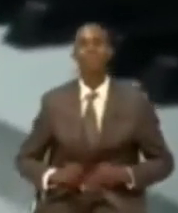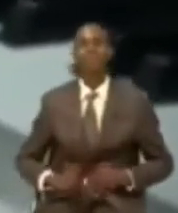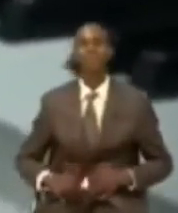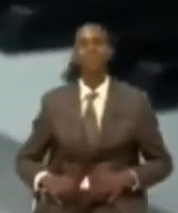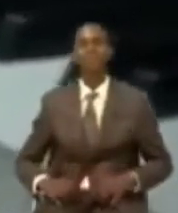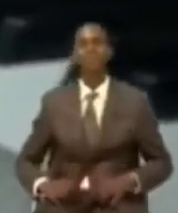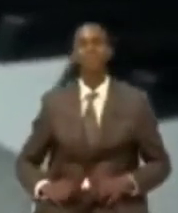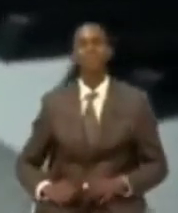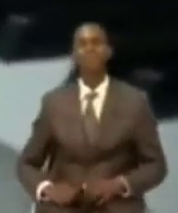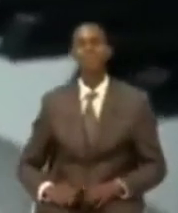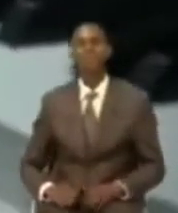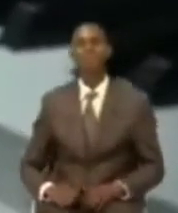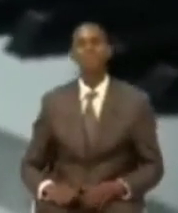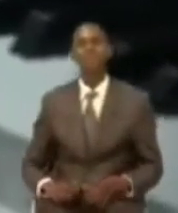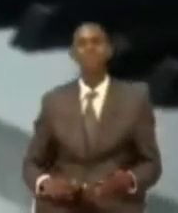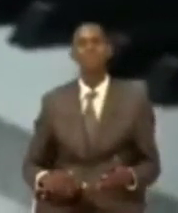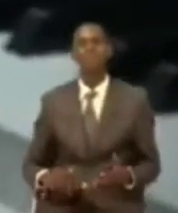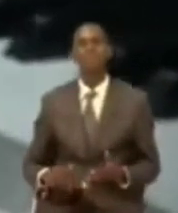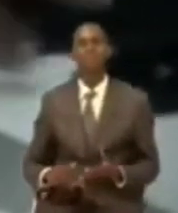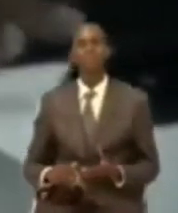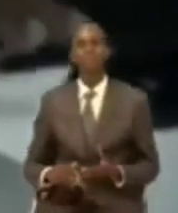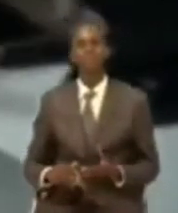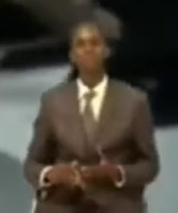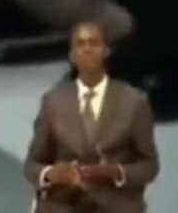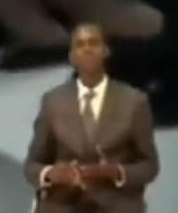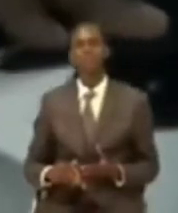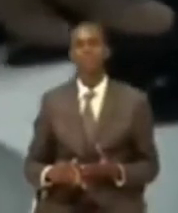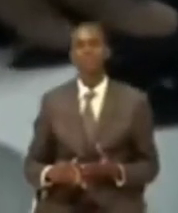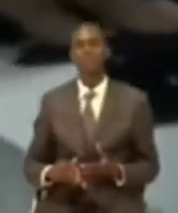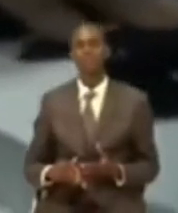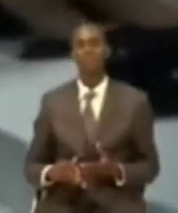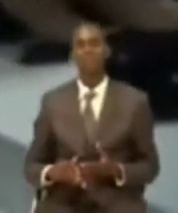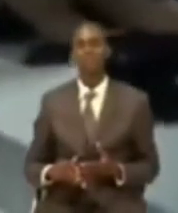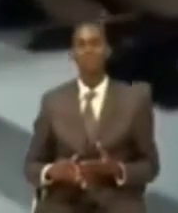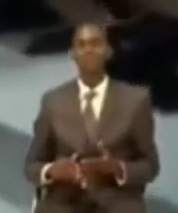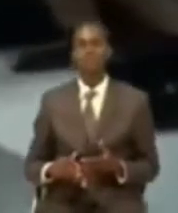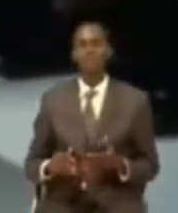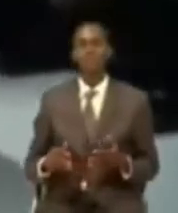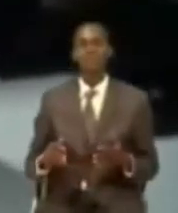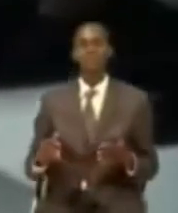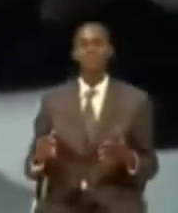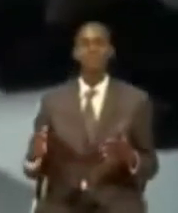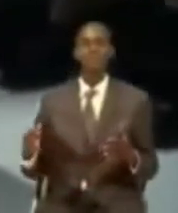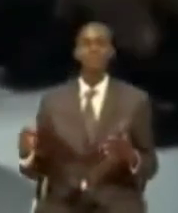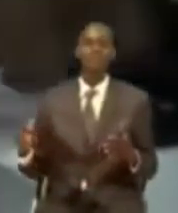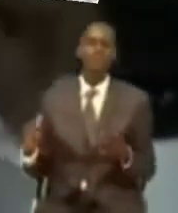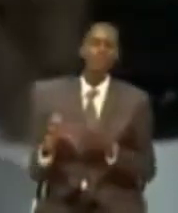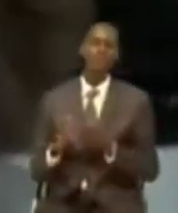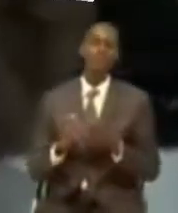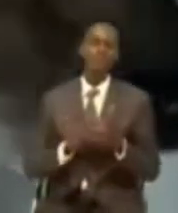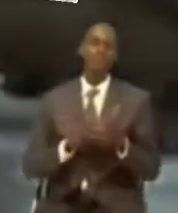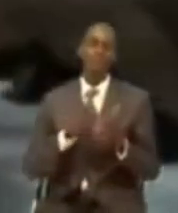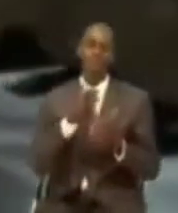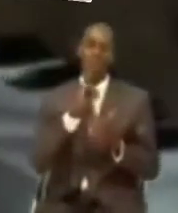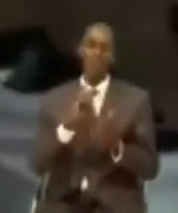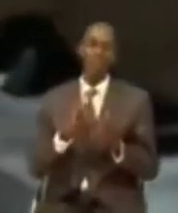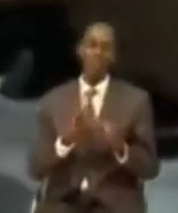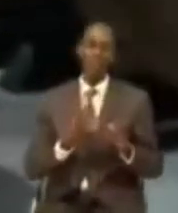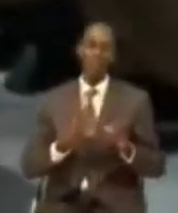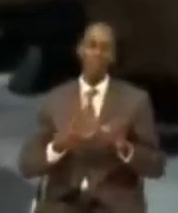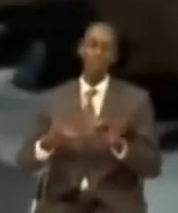He is here to meet your needs and to set the captives free.